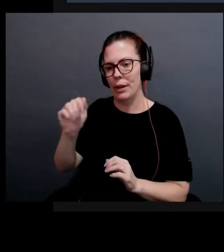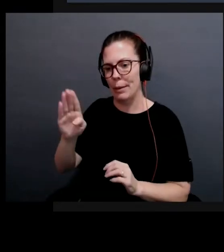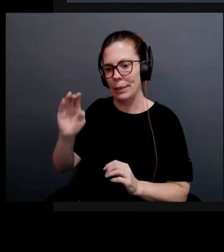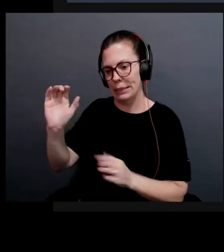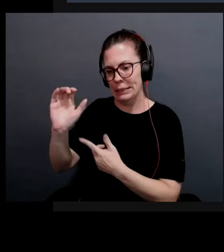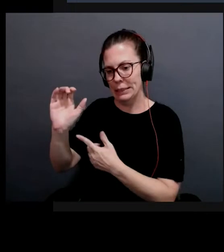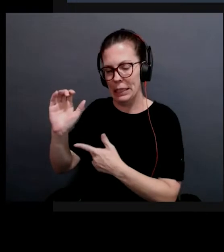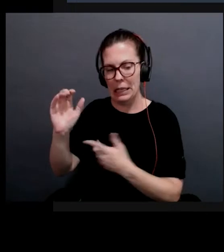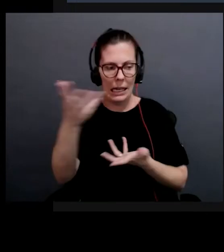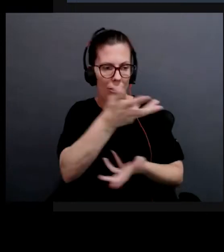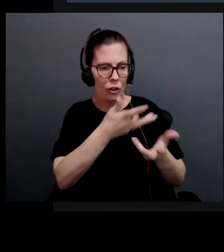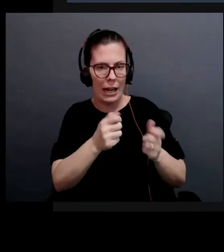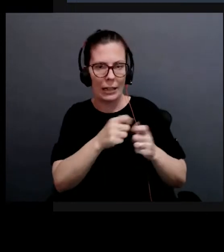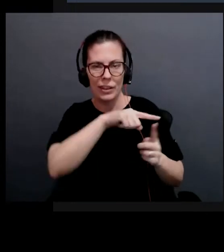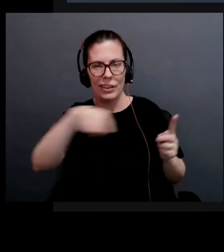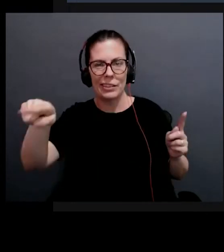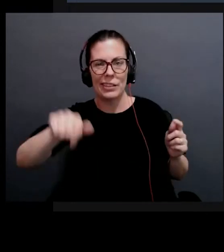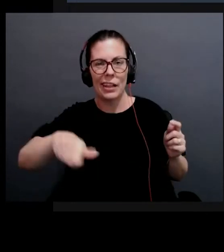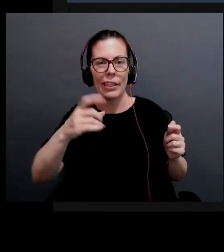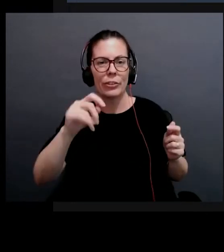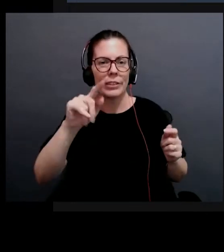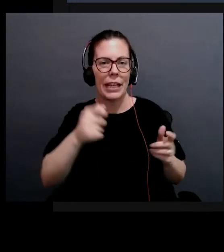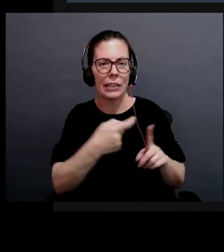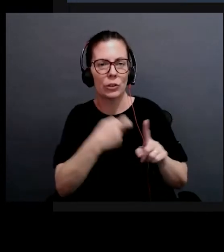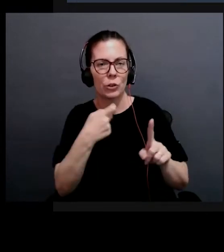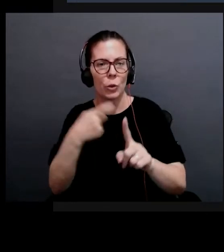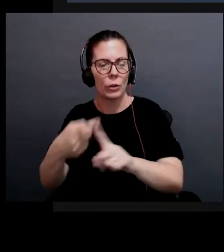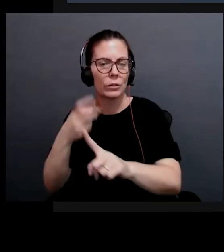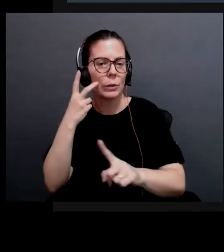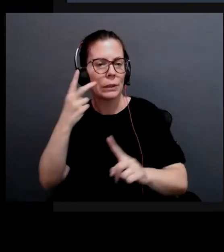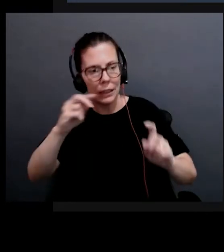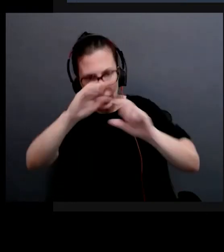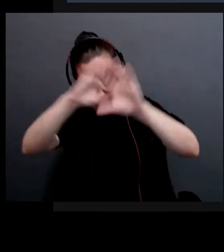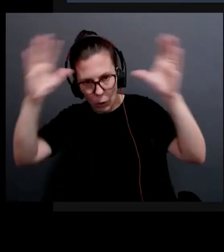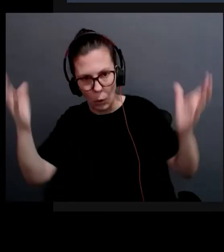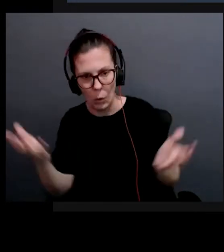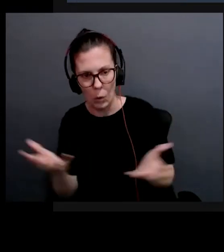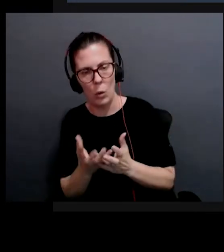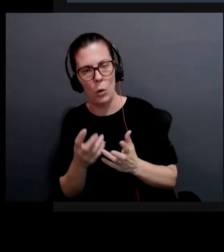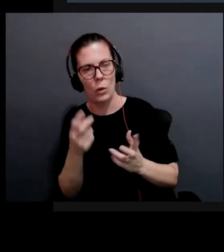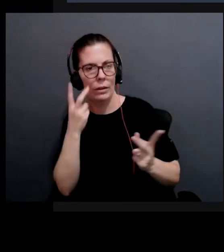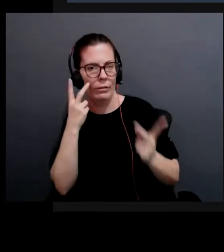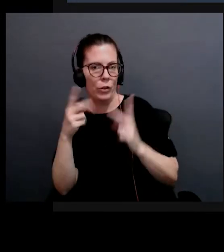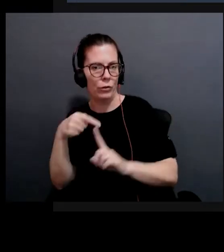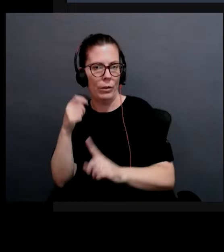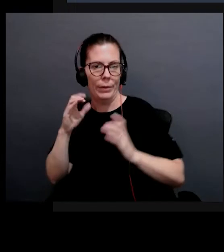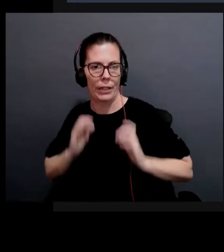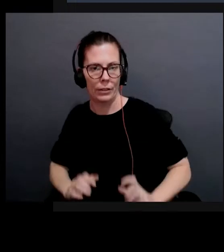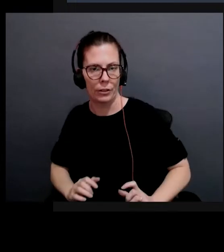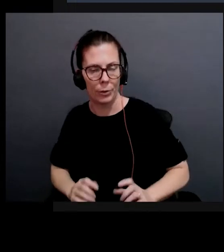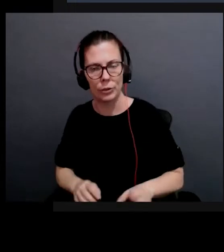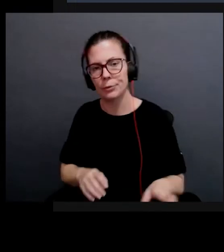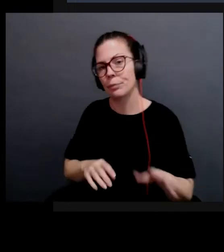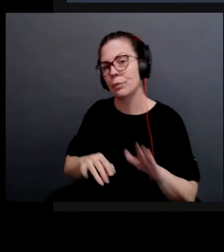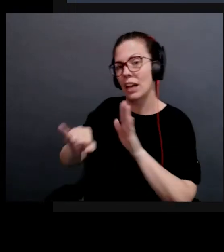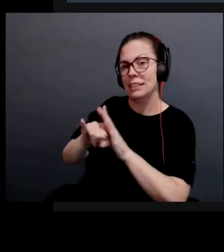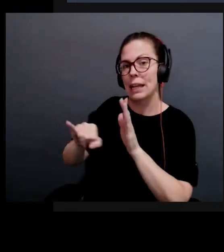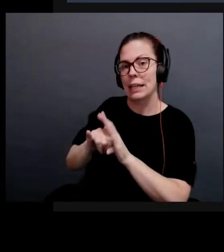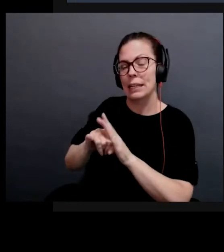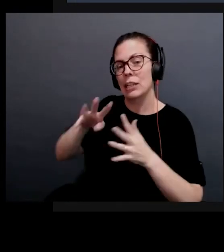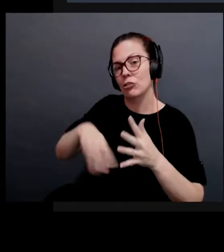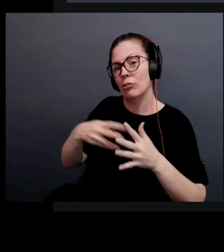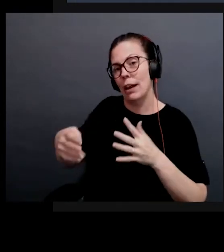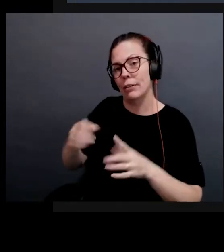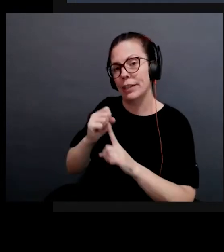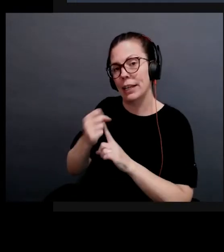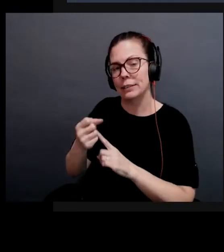over time, to be able to kind of get that holistic view of customers. We have identity graph use cases, which are things like, I